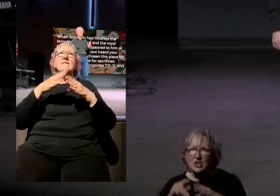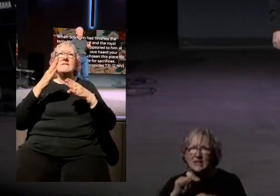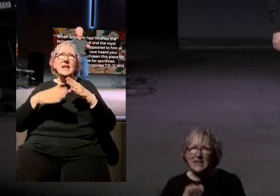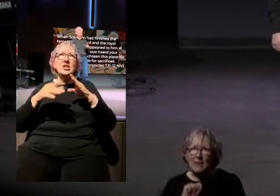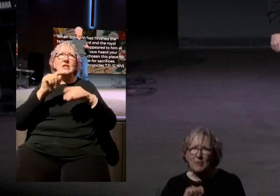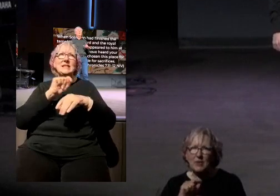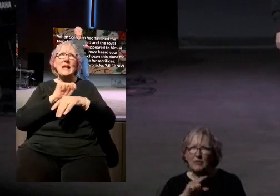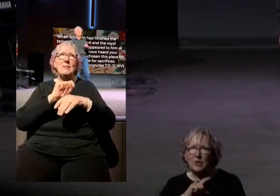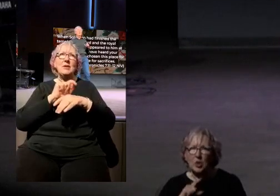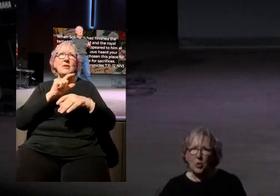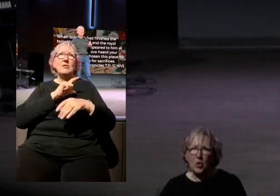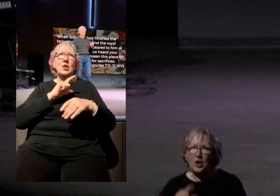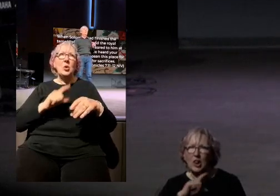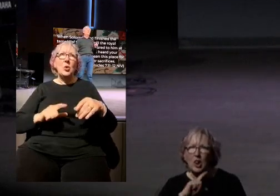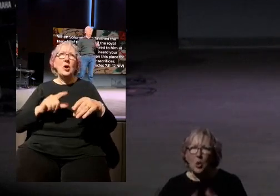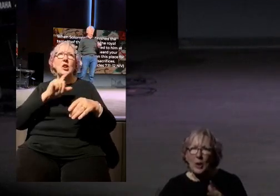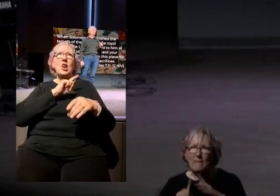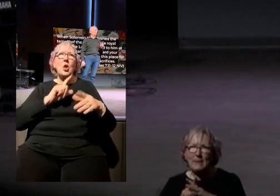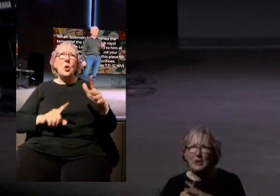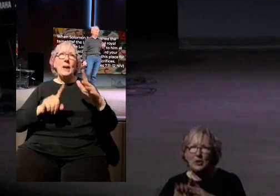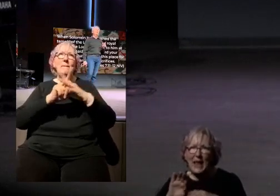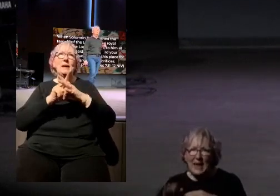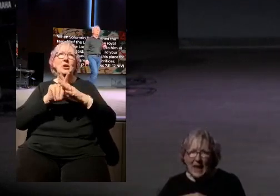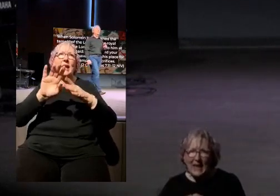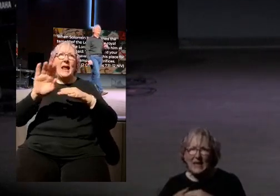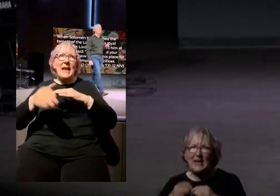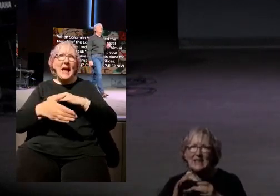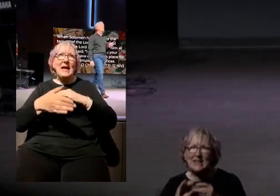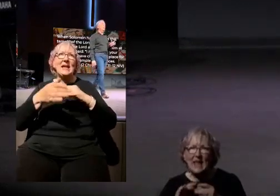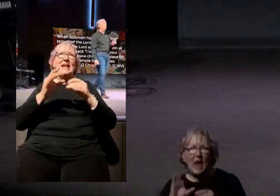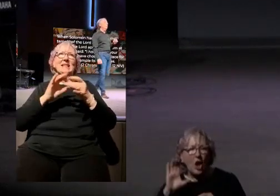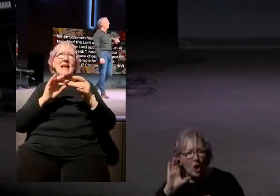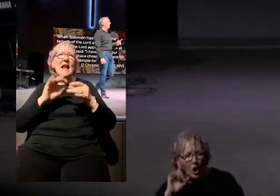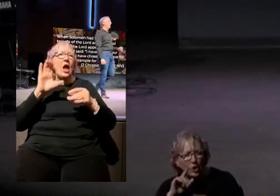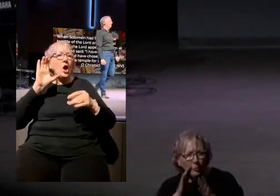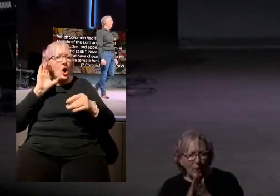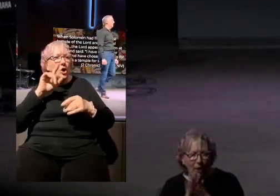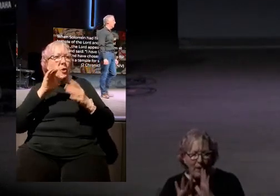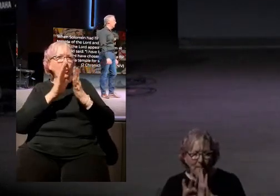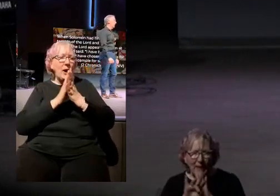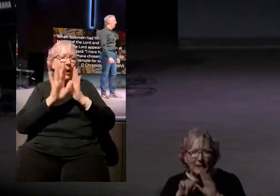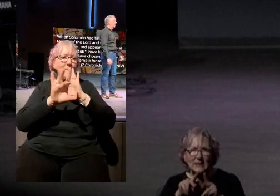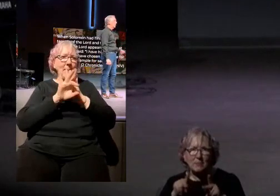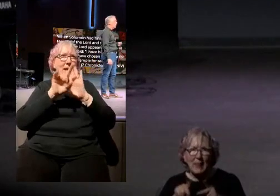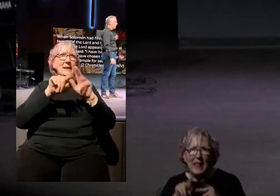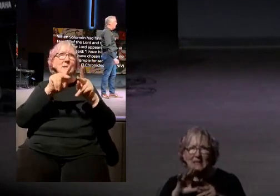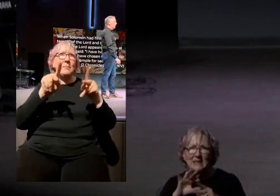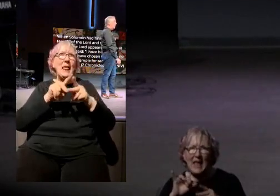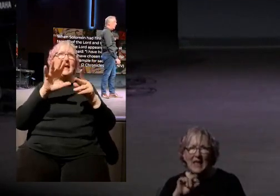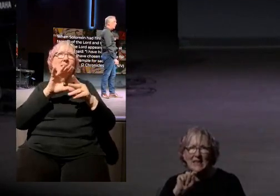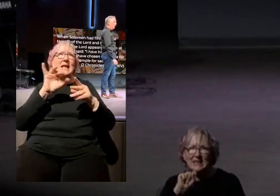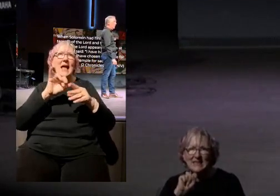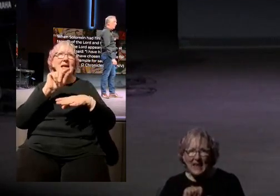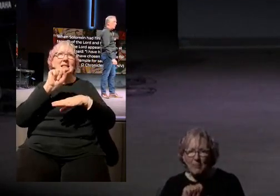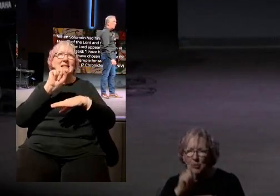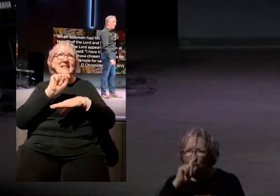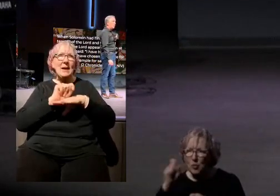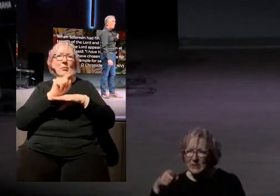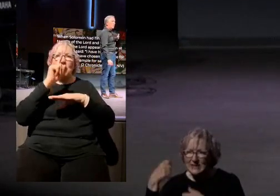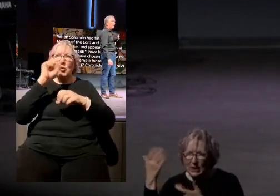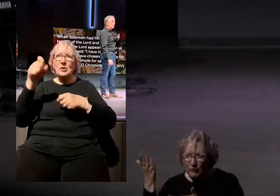your prayer and have chosen this place for myself as a temple for sacrifices. It's an incredibly important time in Israel's